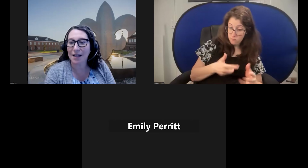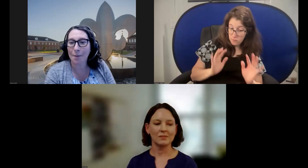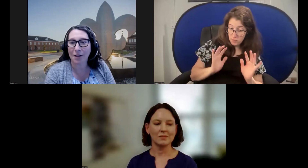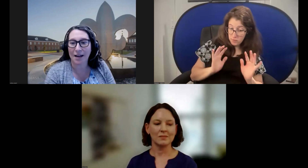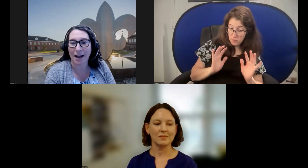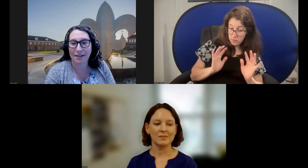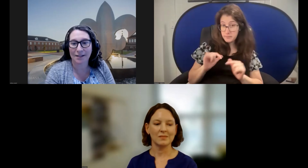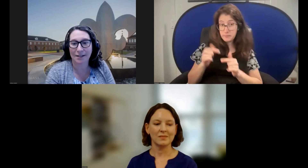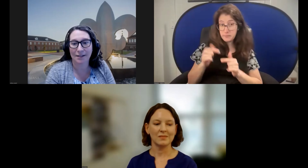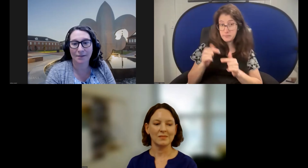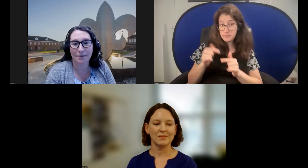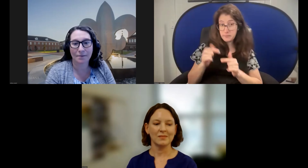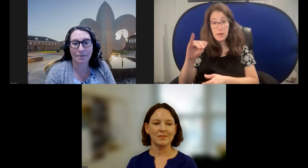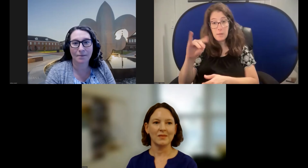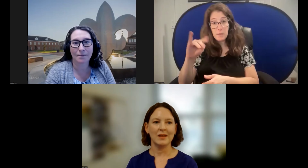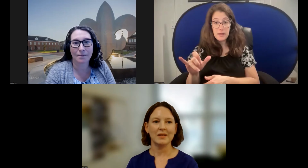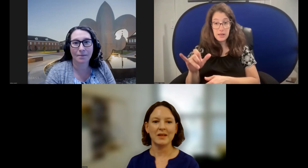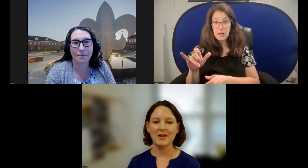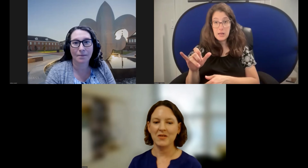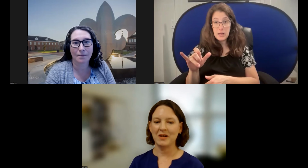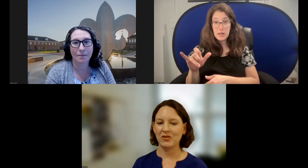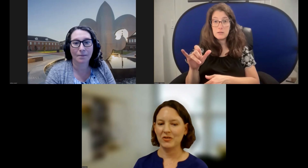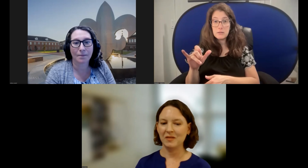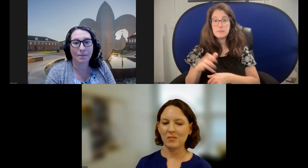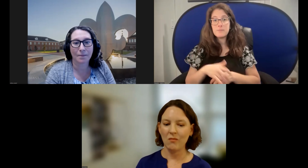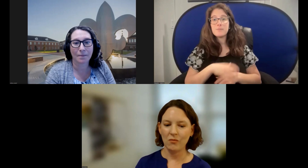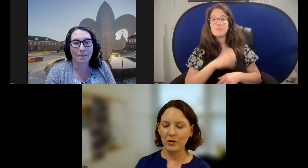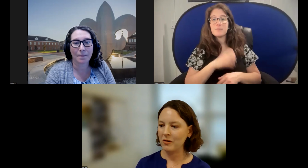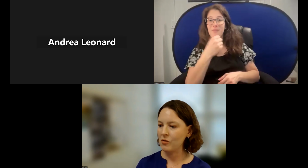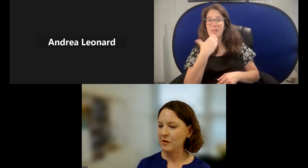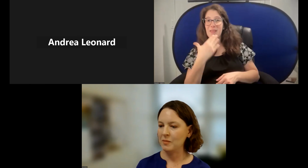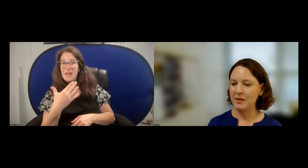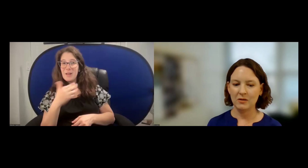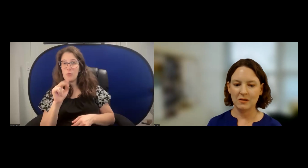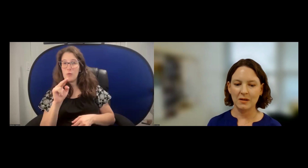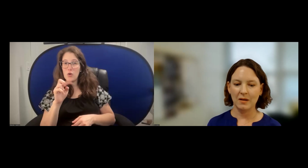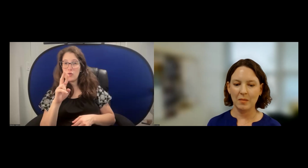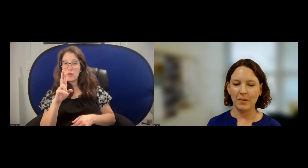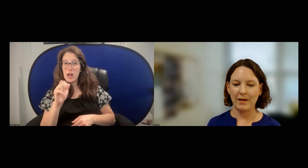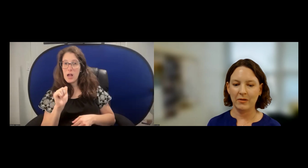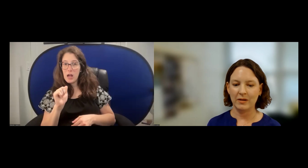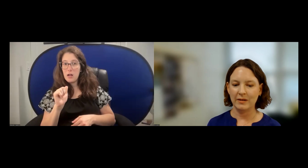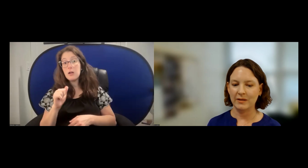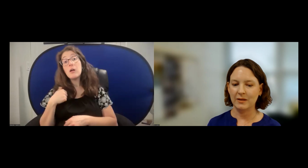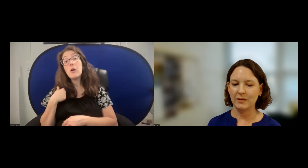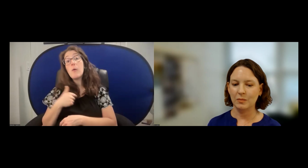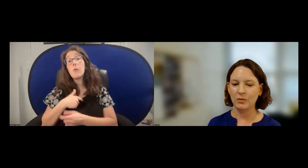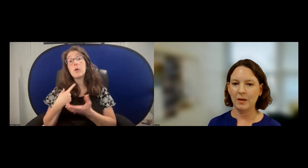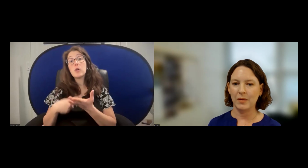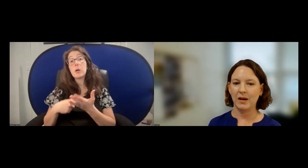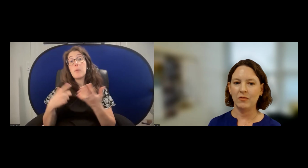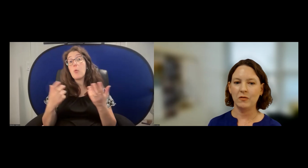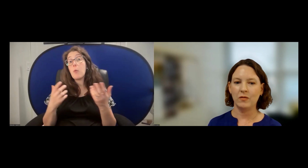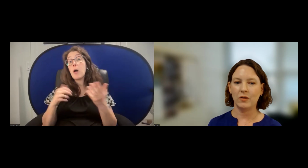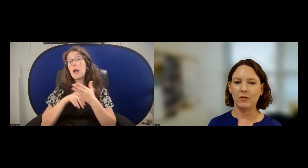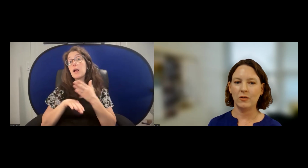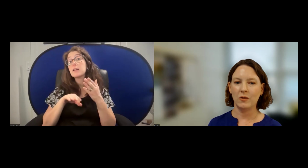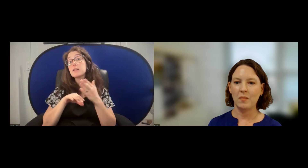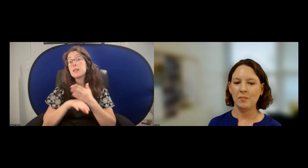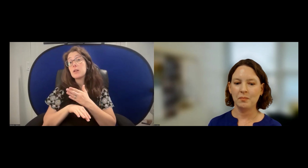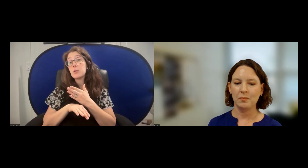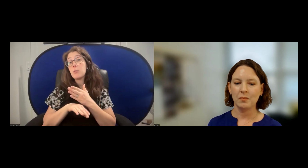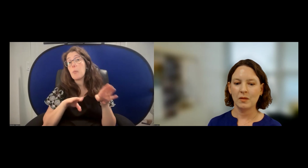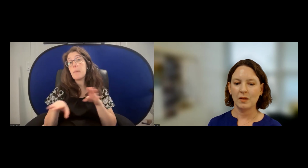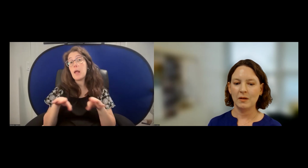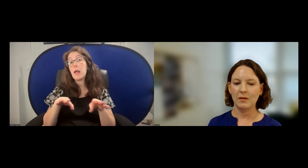believe it's Emily next. Yes, thank you, Andrea. We are going to be talking about accessible link behavior